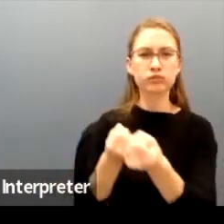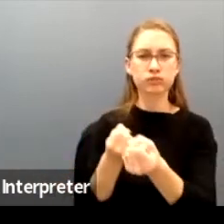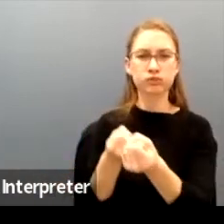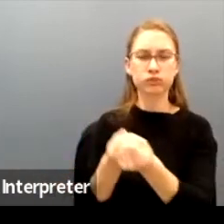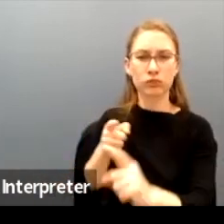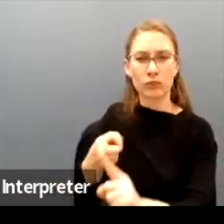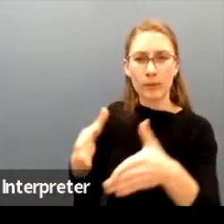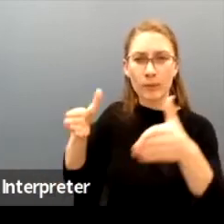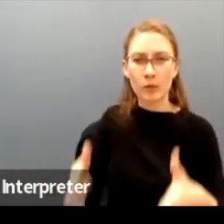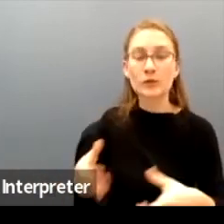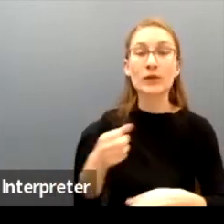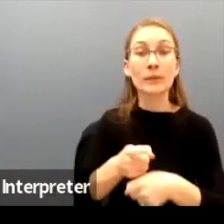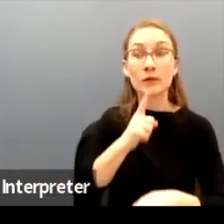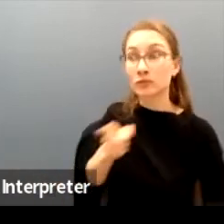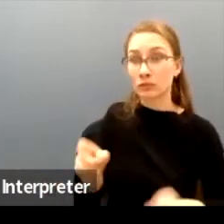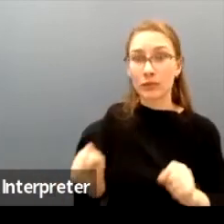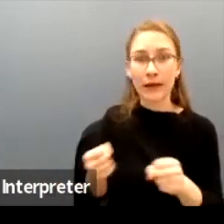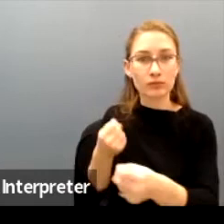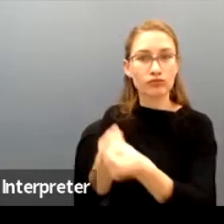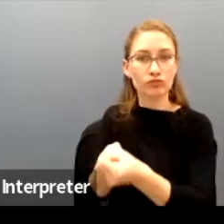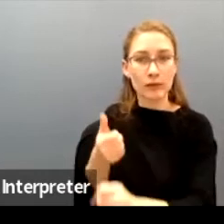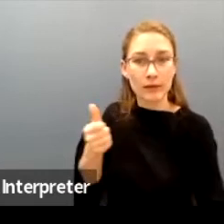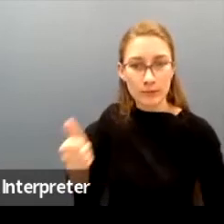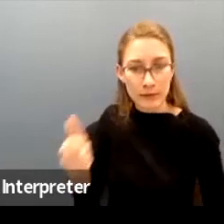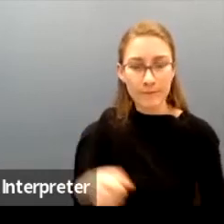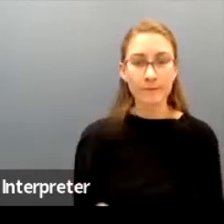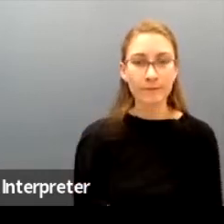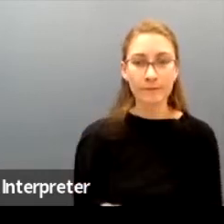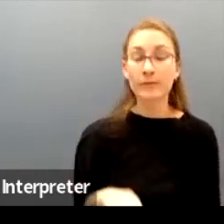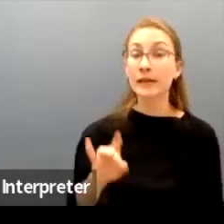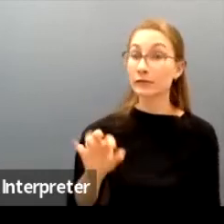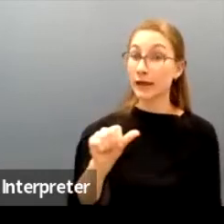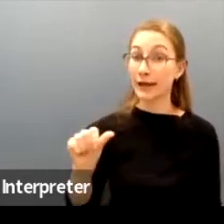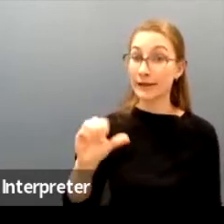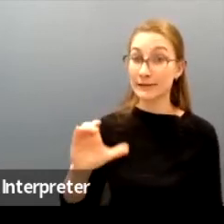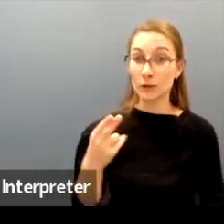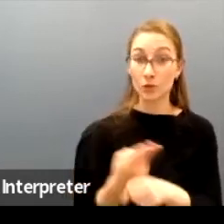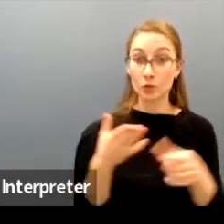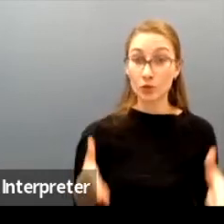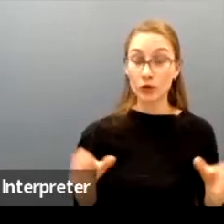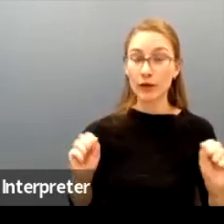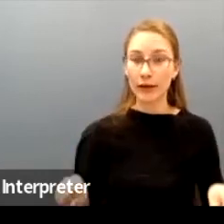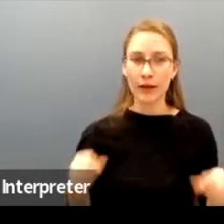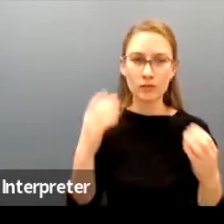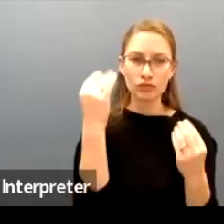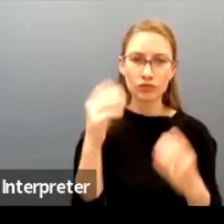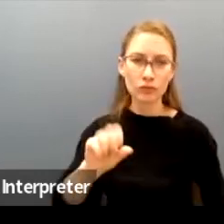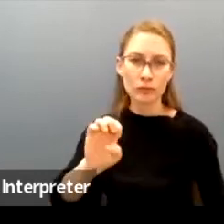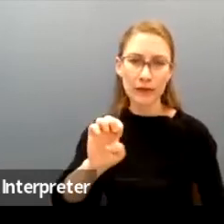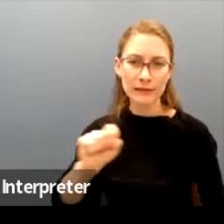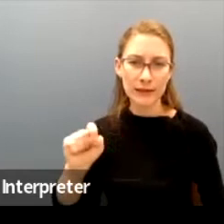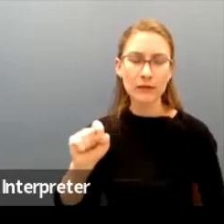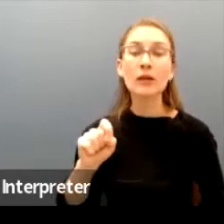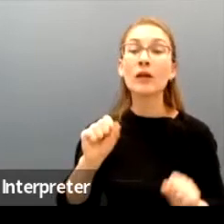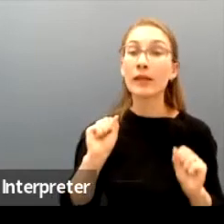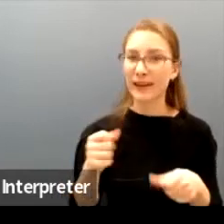they're able to support themselves? And if it's the AAC user themselves, they can figure out, how can I plan out my day so that I'm ready for when